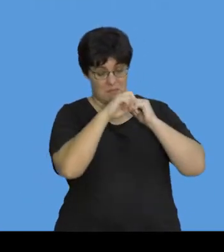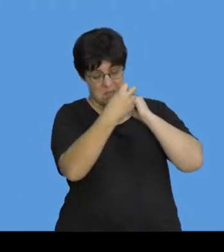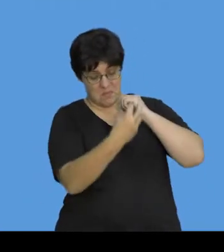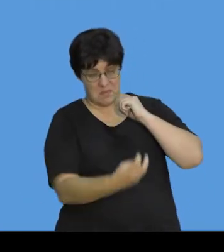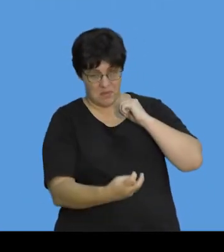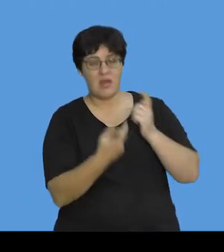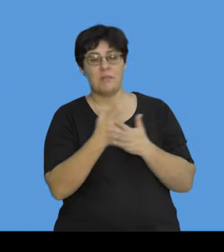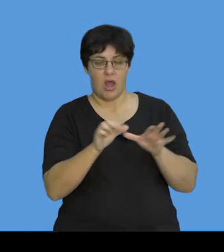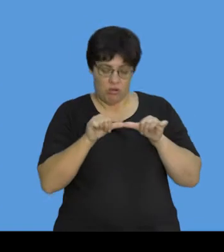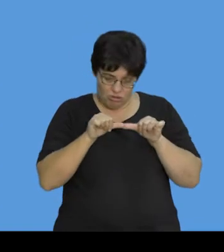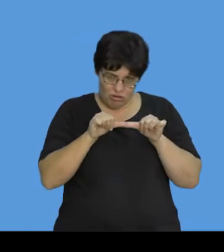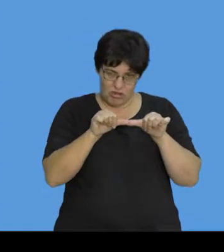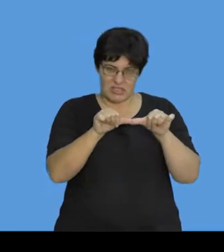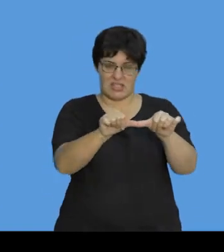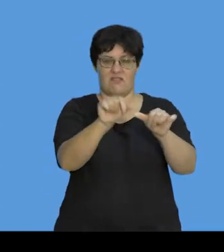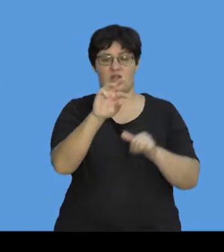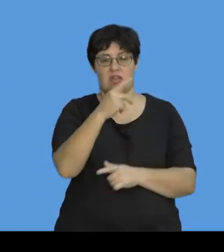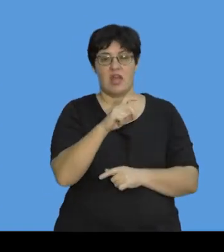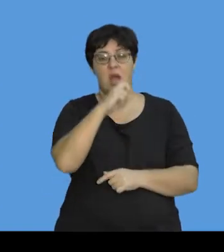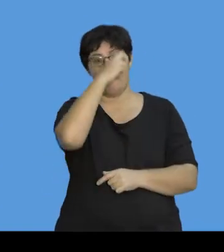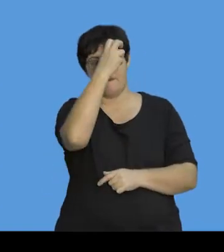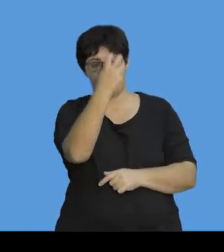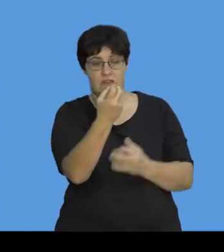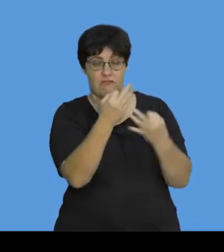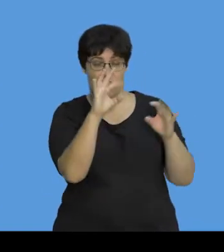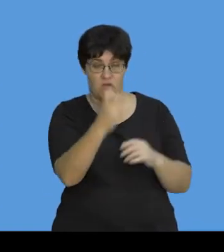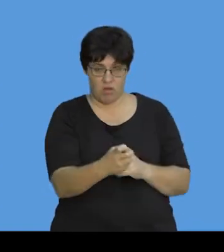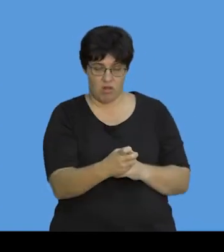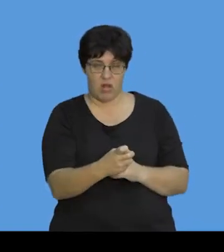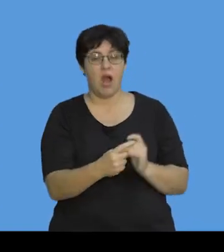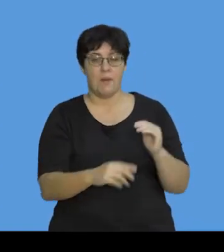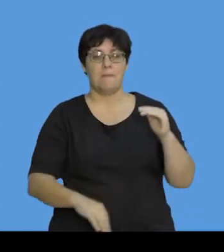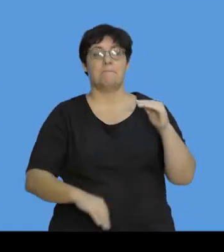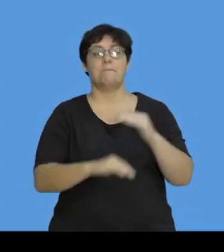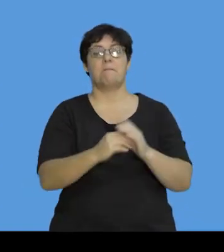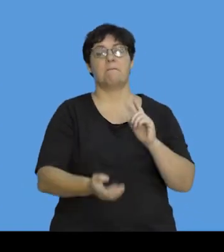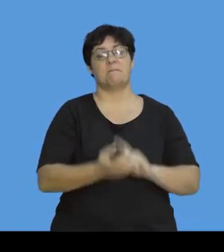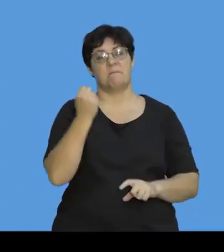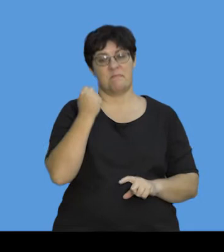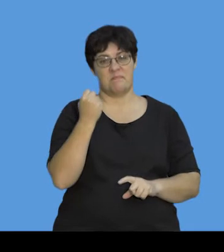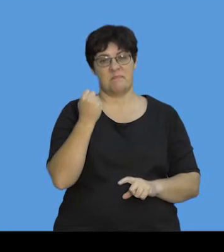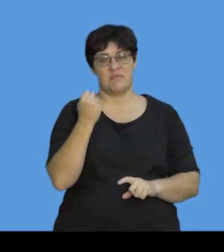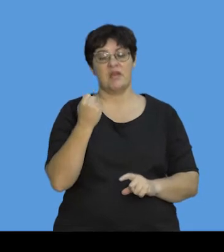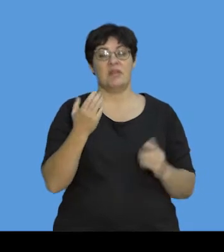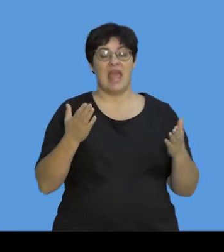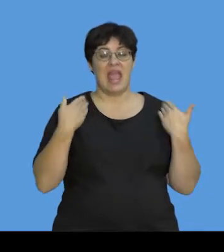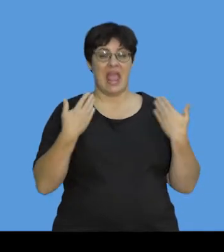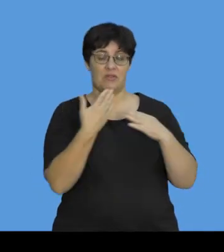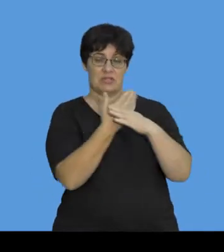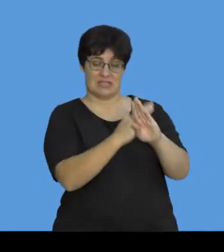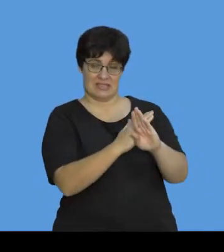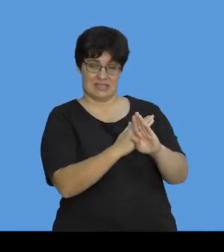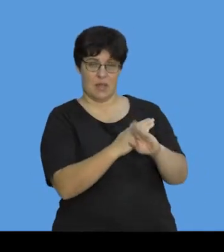constant velocity that a free-falling object eventually reaches when air